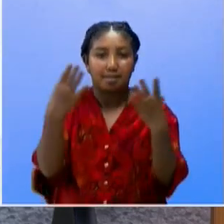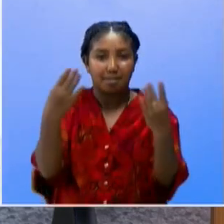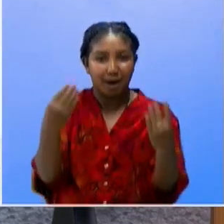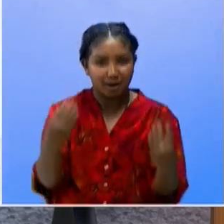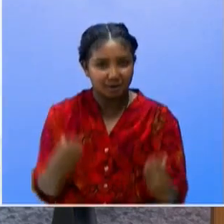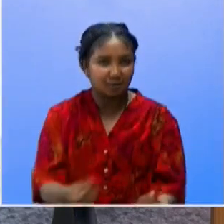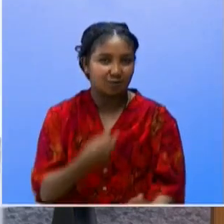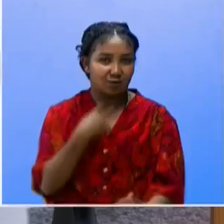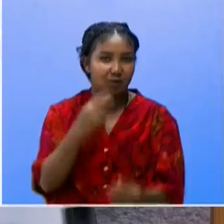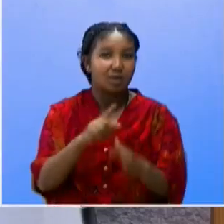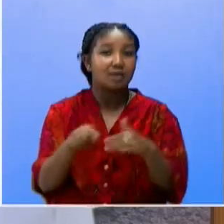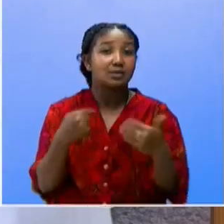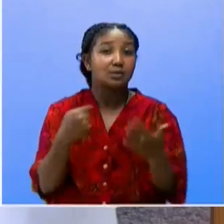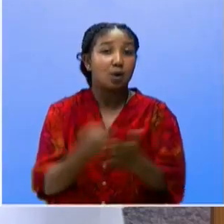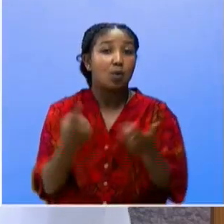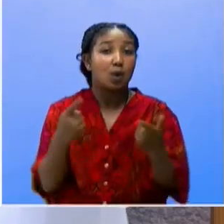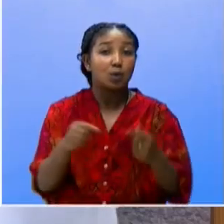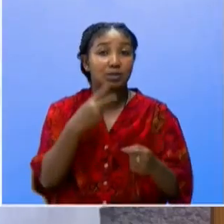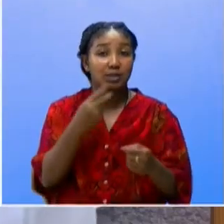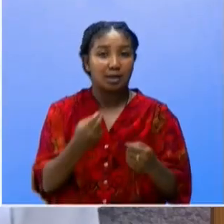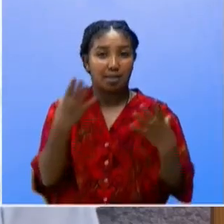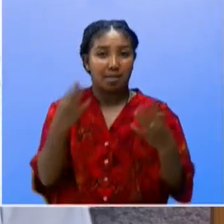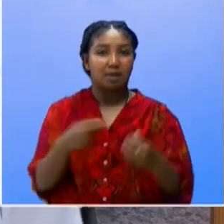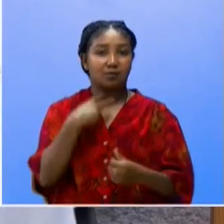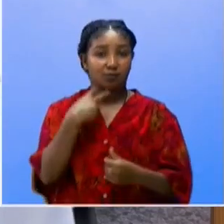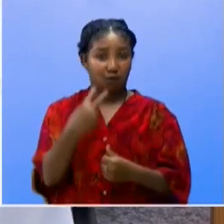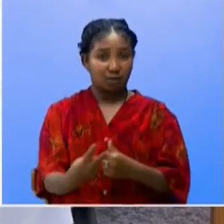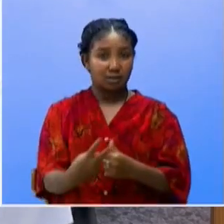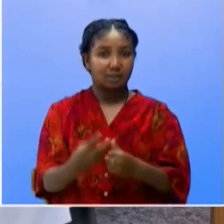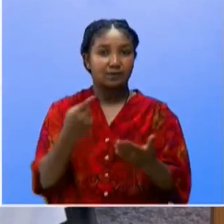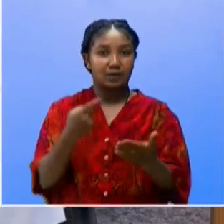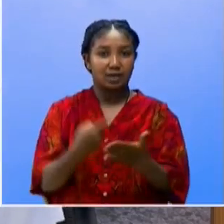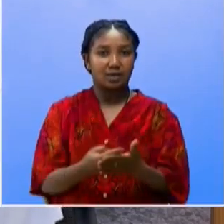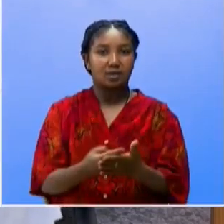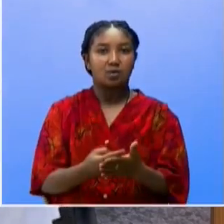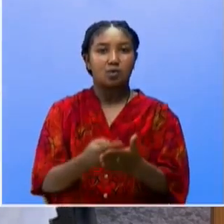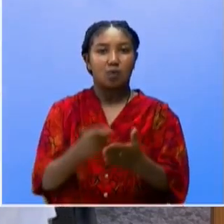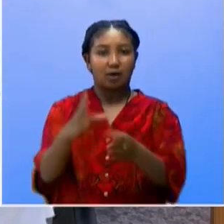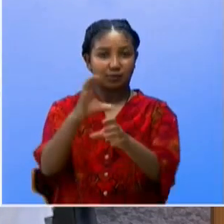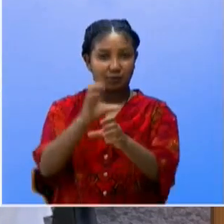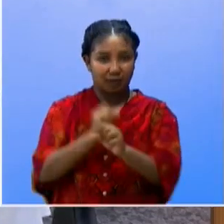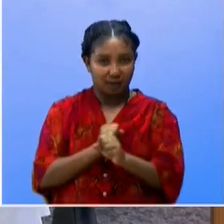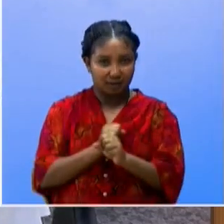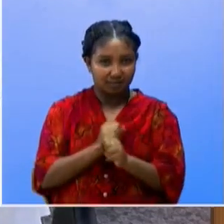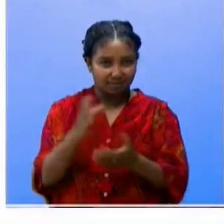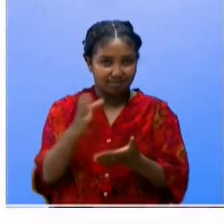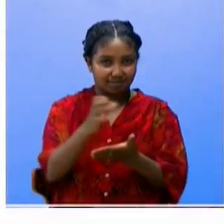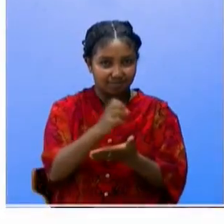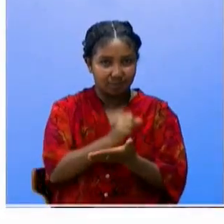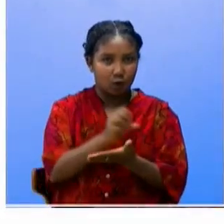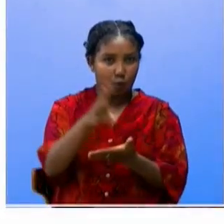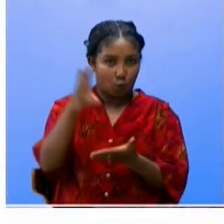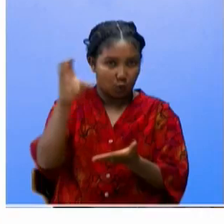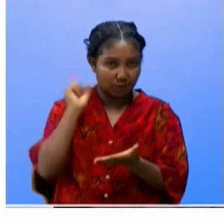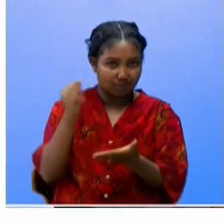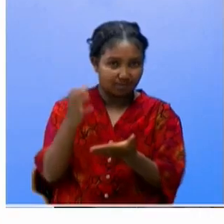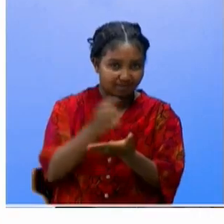voice. So when we say passive voice, here we have to take what? Was.